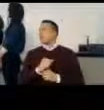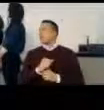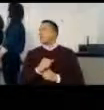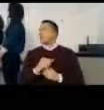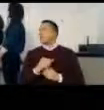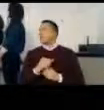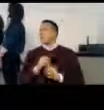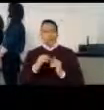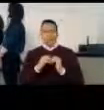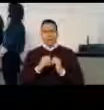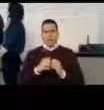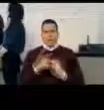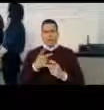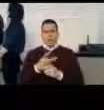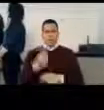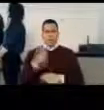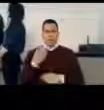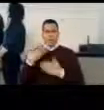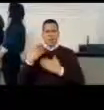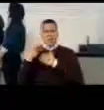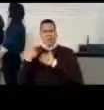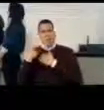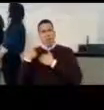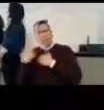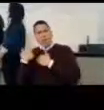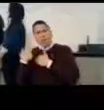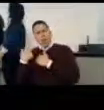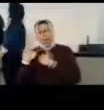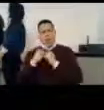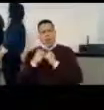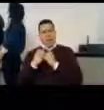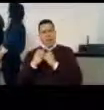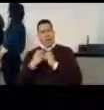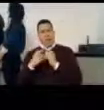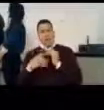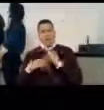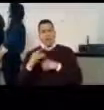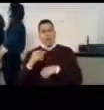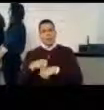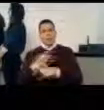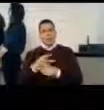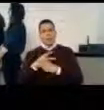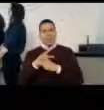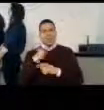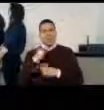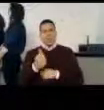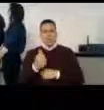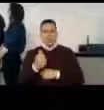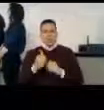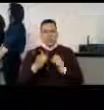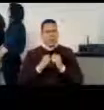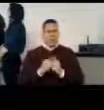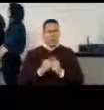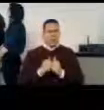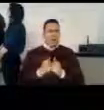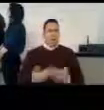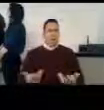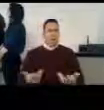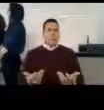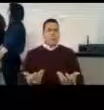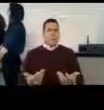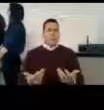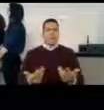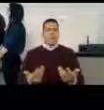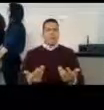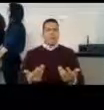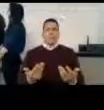And how are you taking care of yourselves when you have so much on your plate, so much going on? How are you taking care of yourself? How is